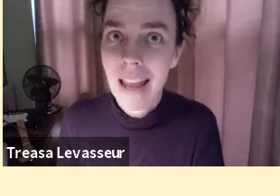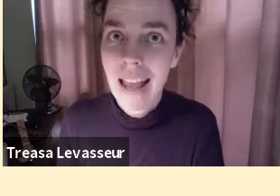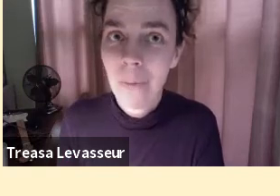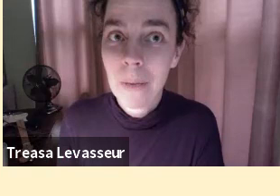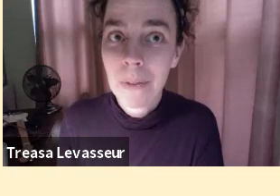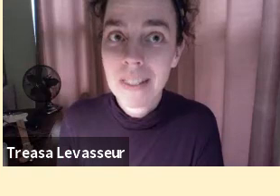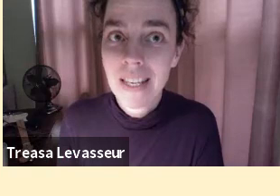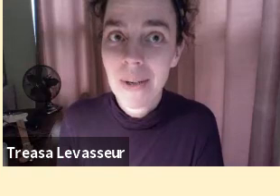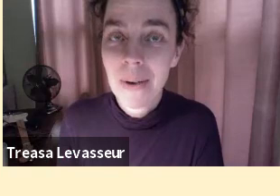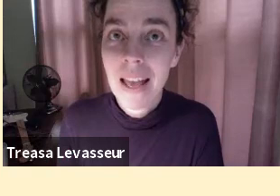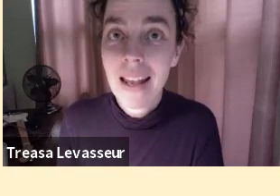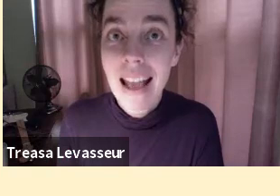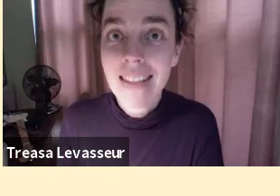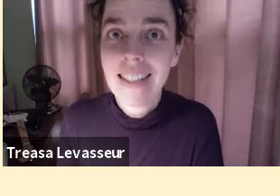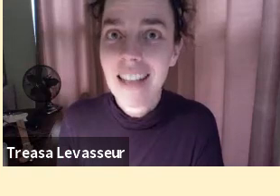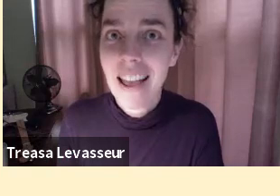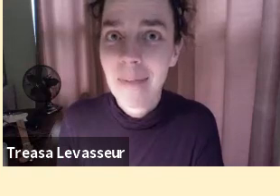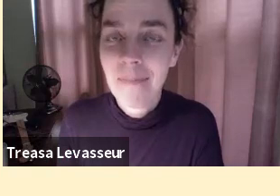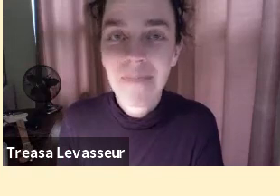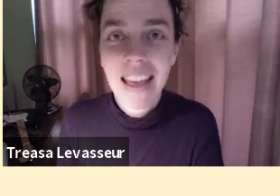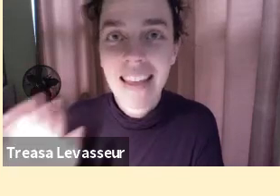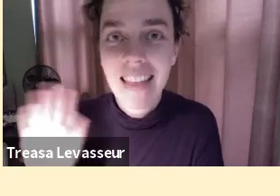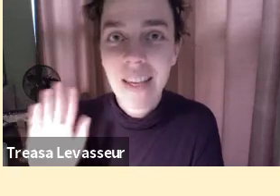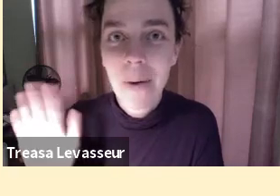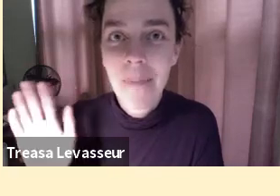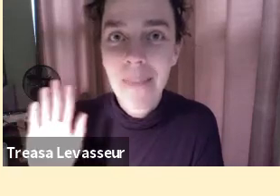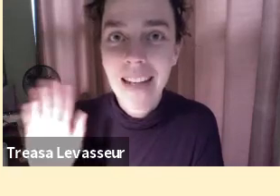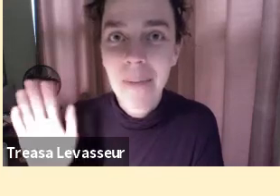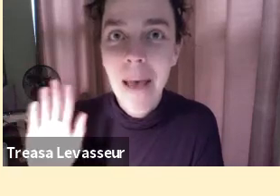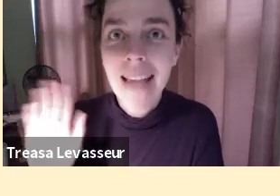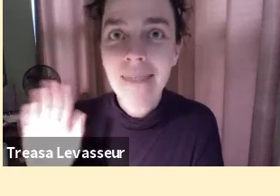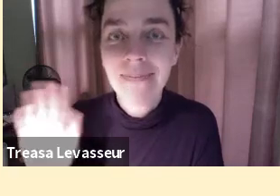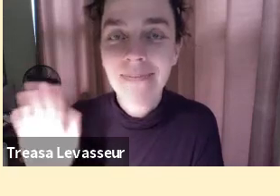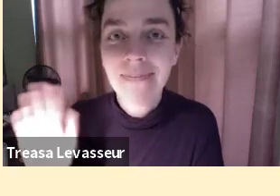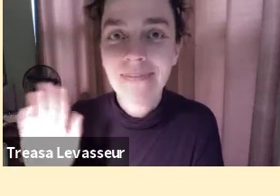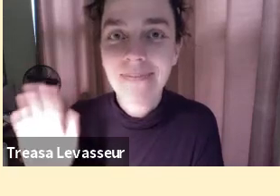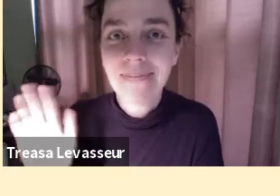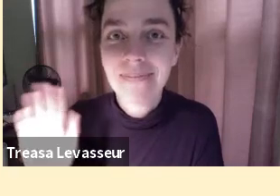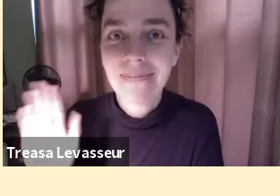everyone, and we will see you next time. Thank you all, and goodbye.